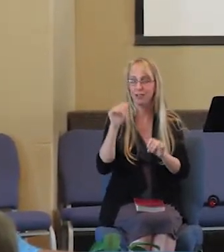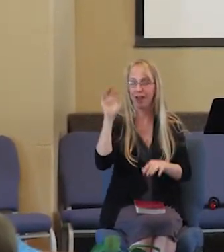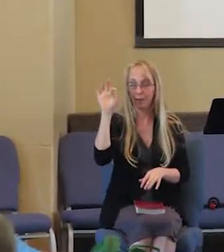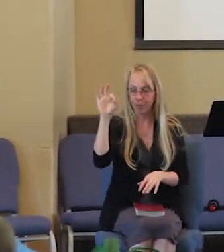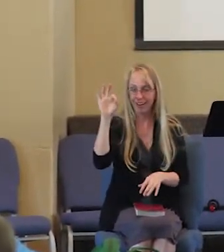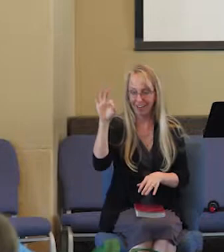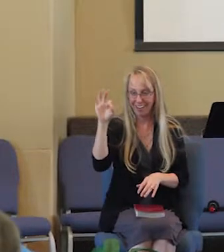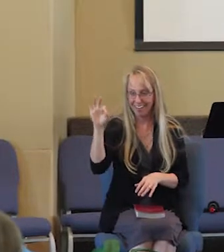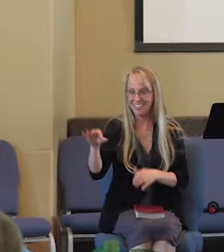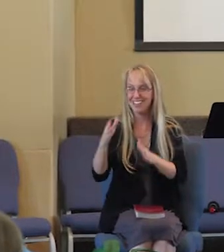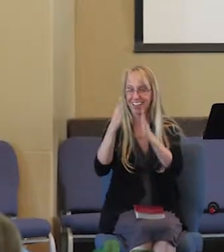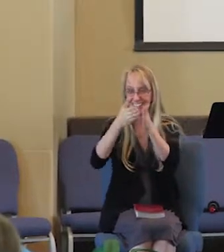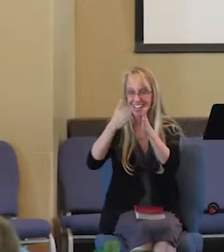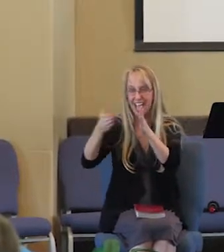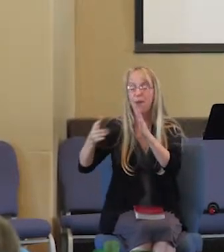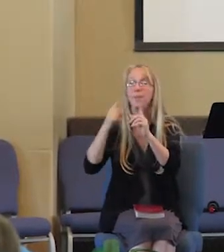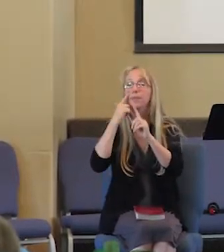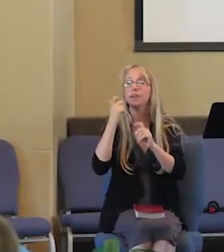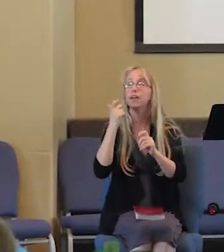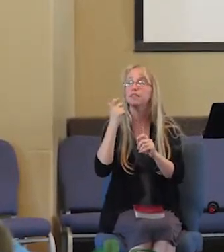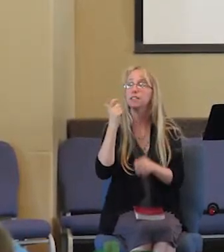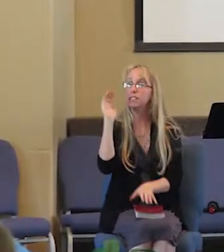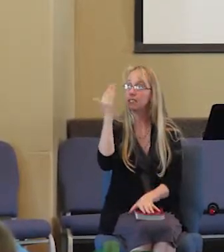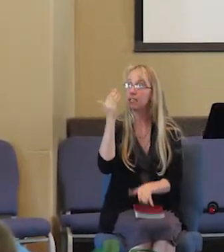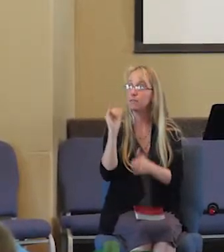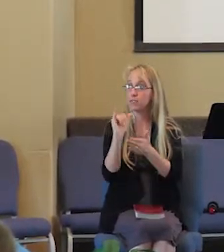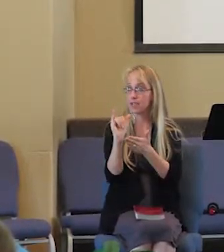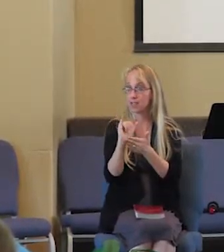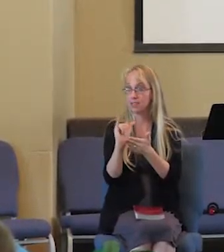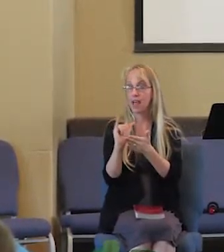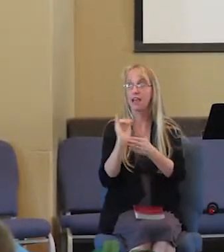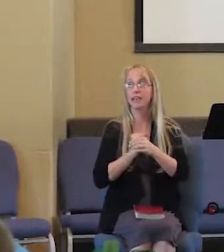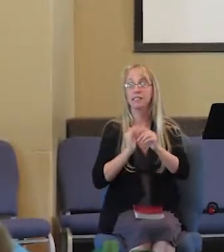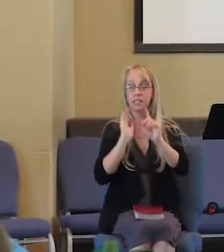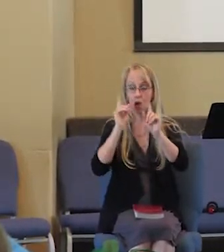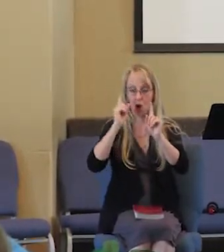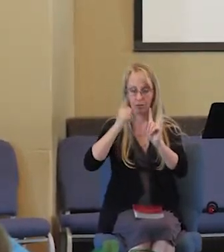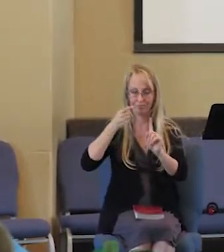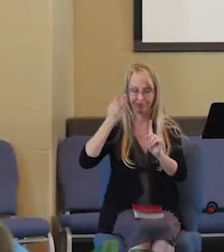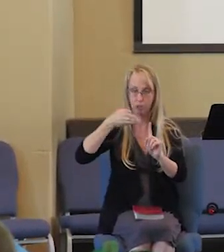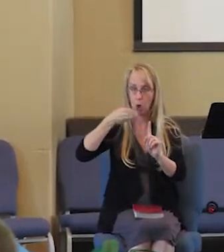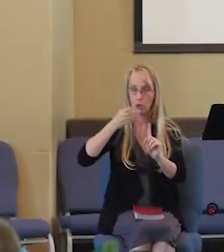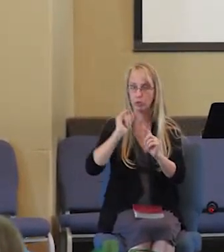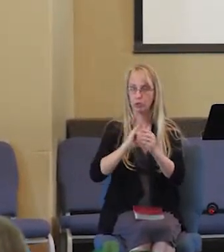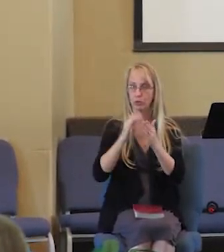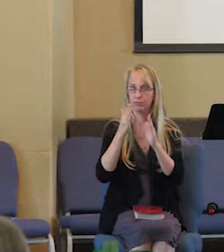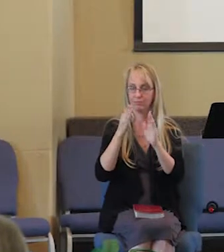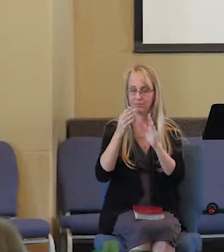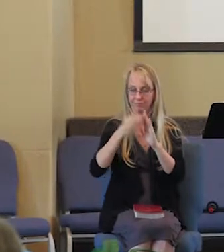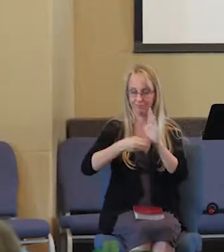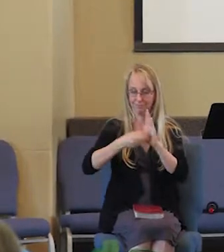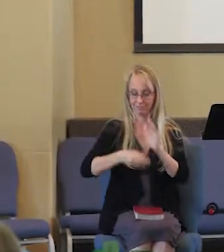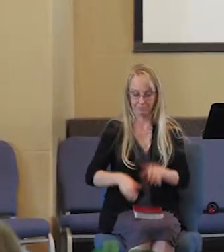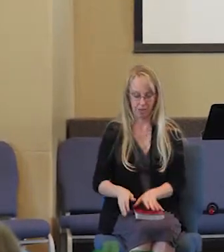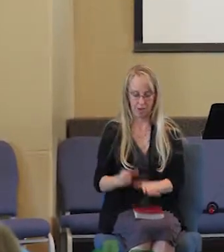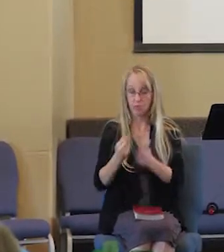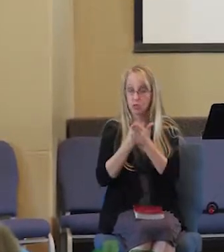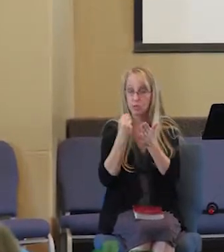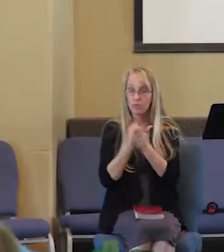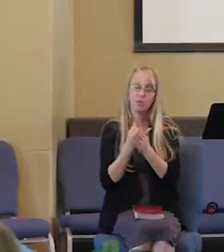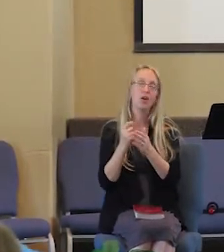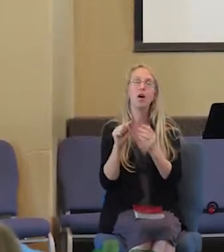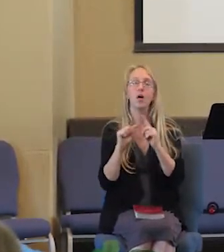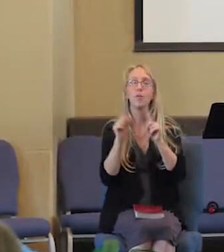to preach it because it seems as if this is our go-to passage of Scripture. And as I was trying to